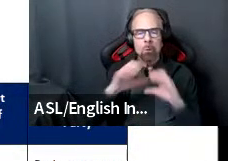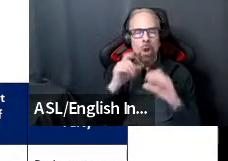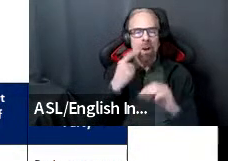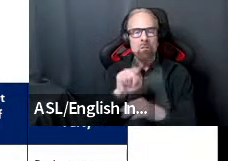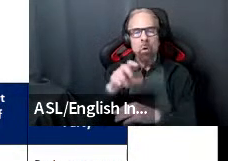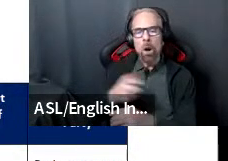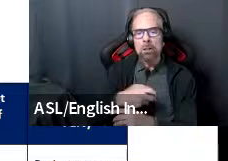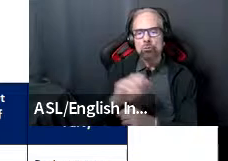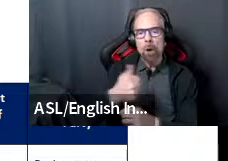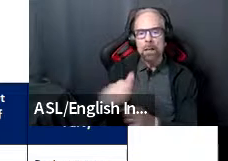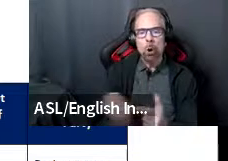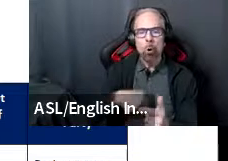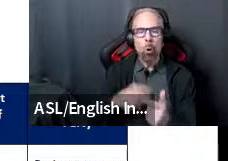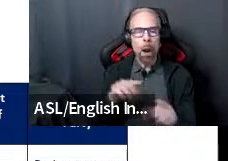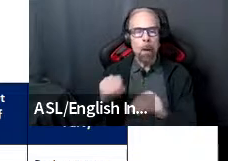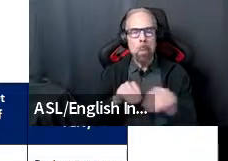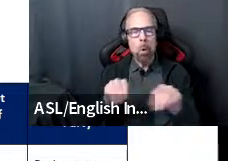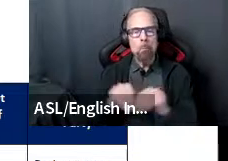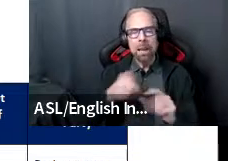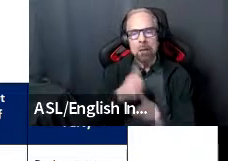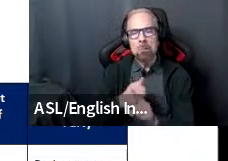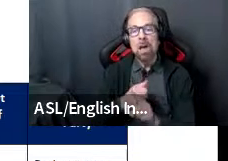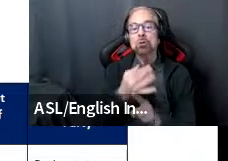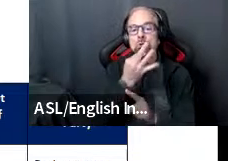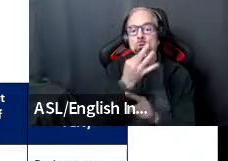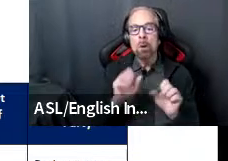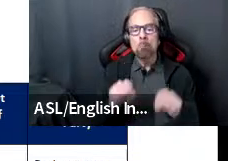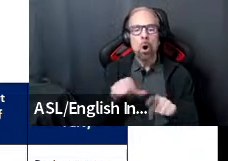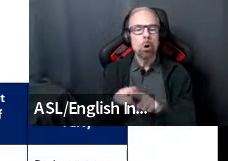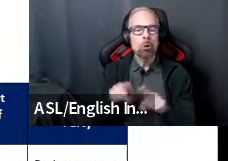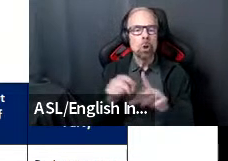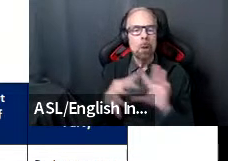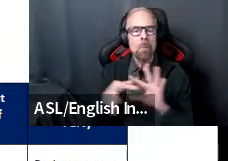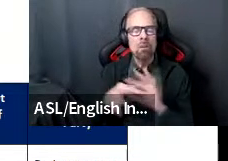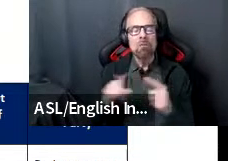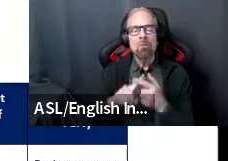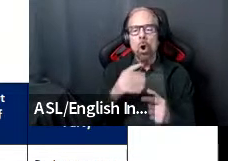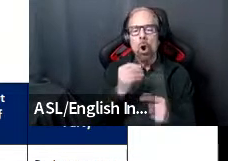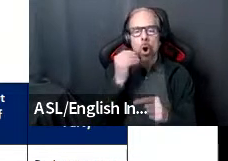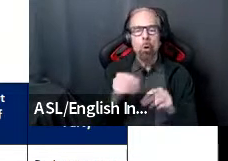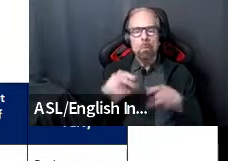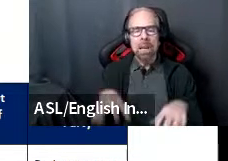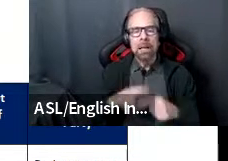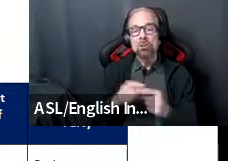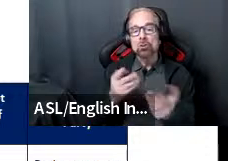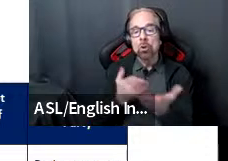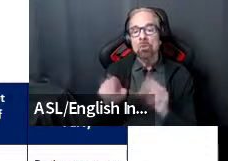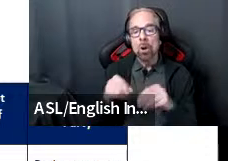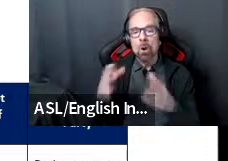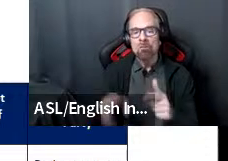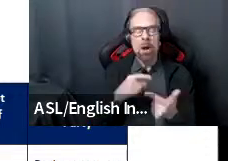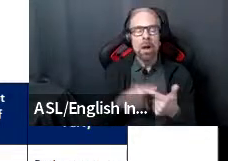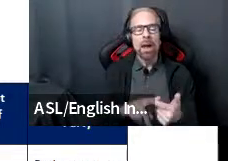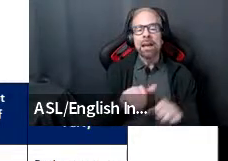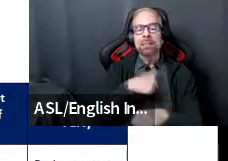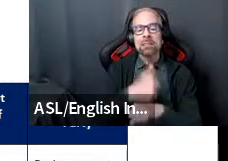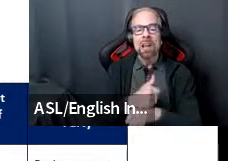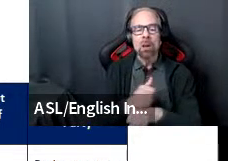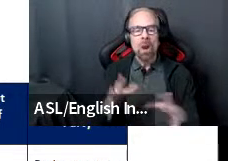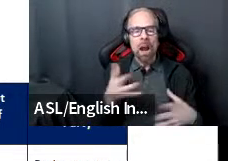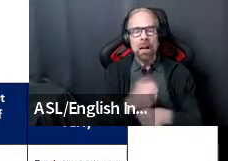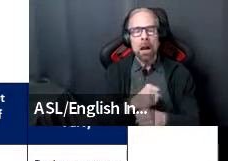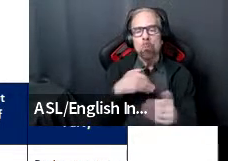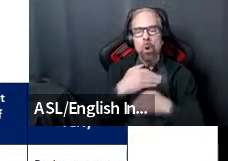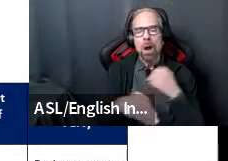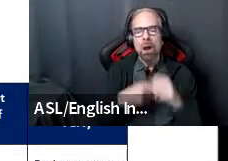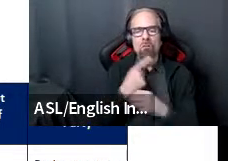or mobility impacts as soon as possible, as well as messaging to homeless service providers. Establish a comprehensive process for community